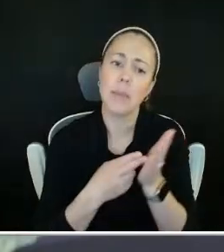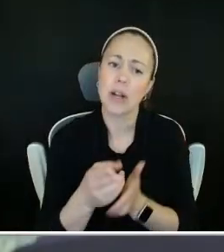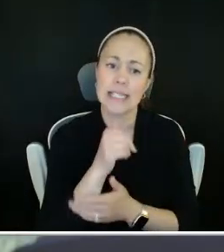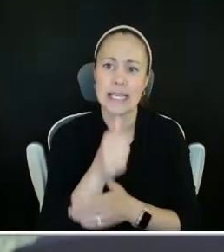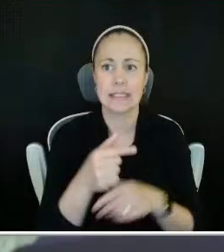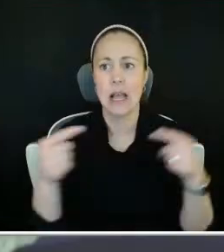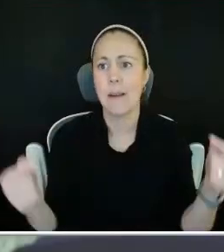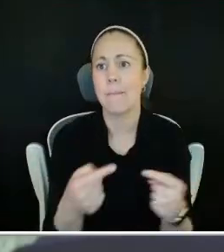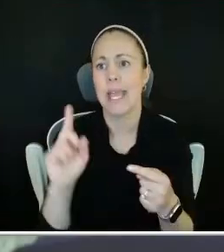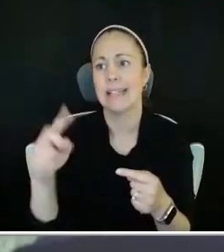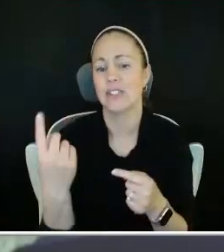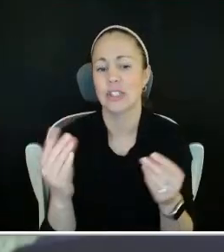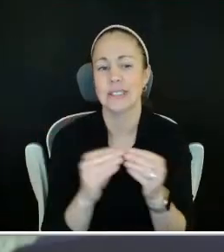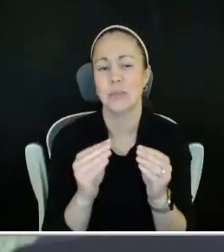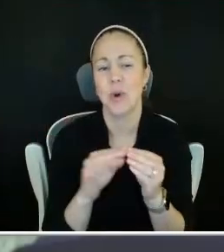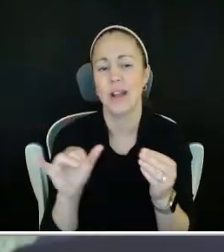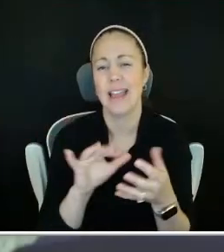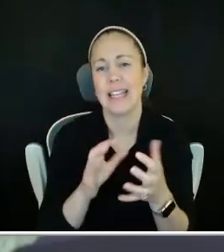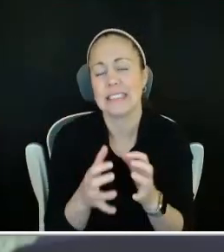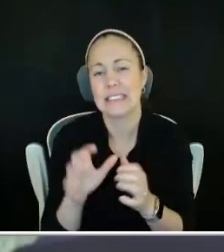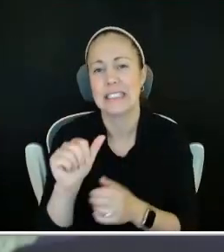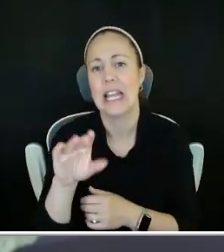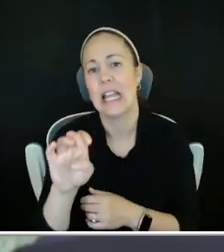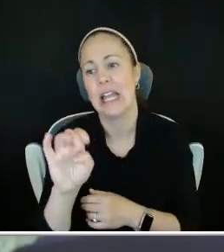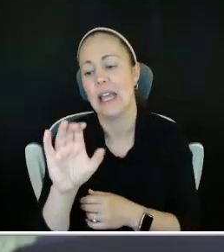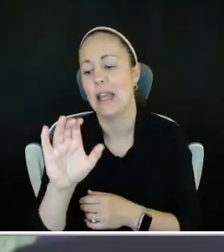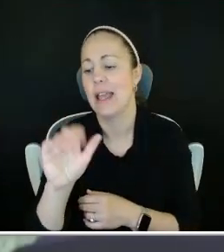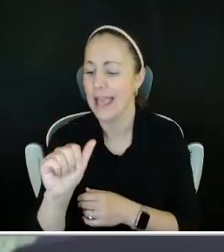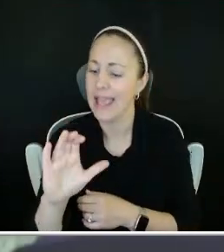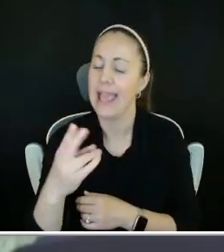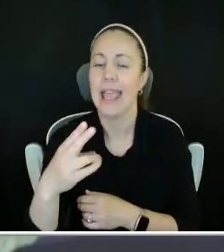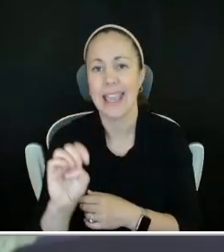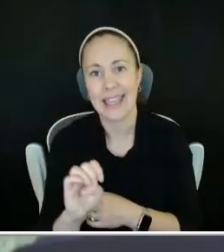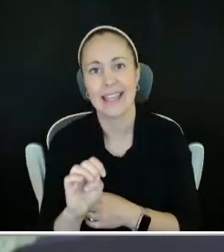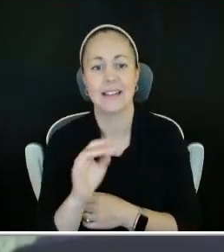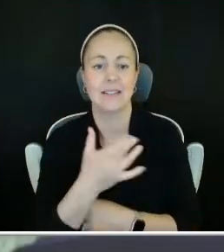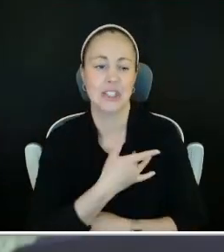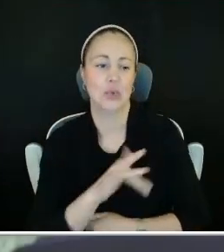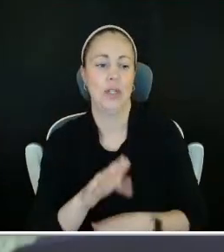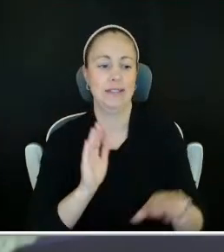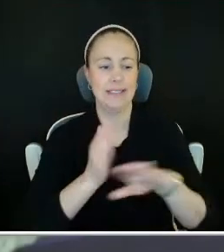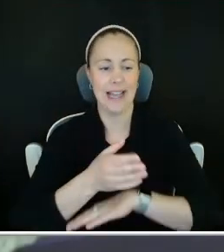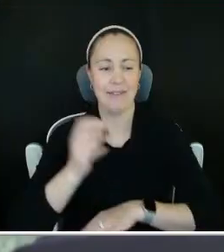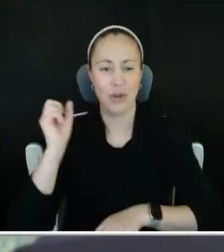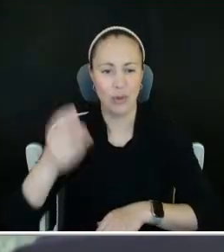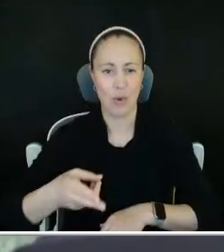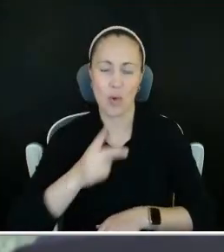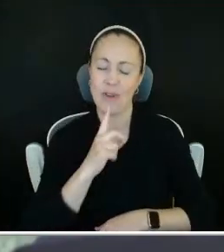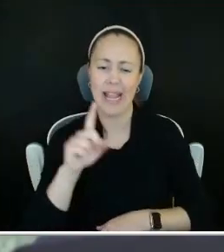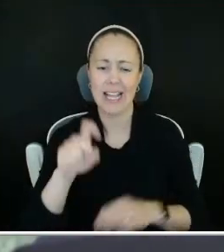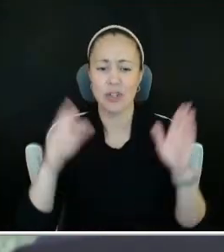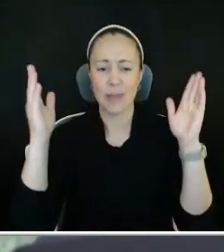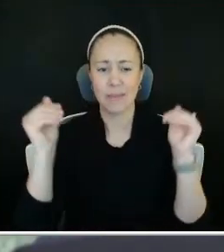and soreness after throwing, which I guess I should be expecting because I haven't thrown in like a year.